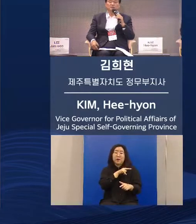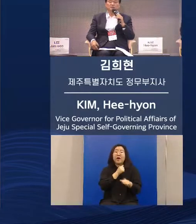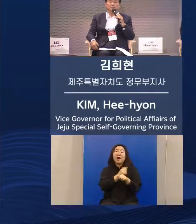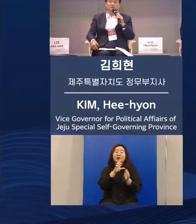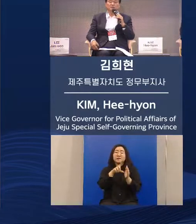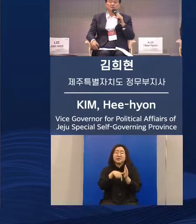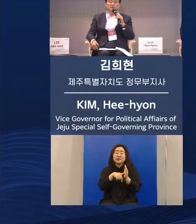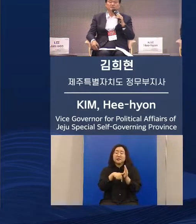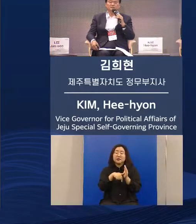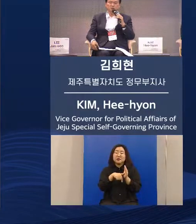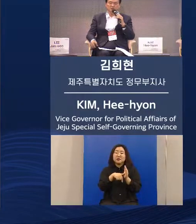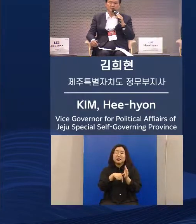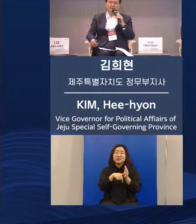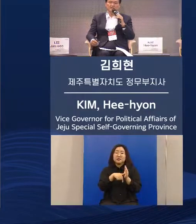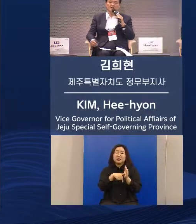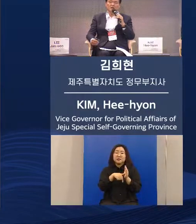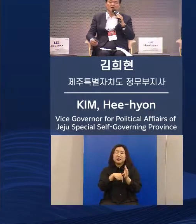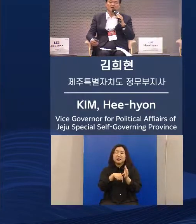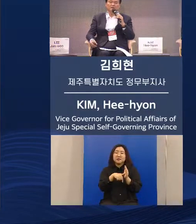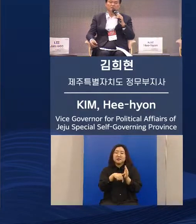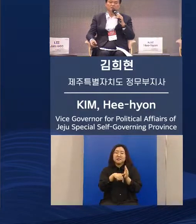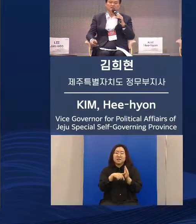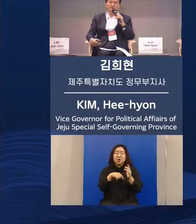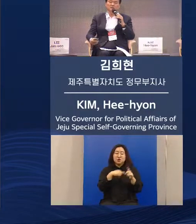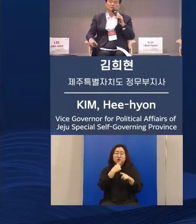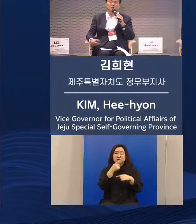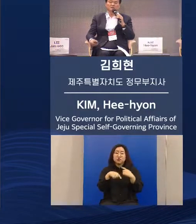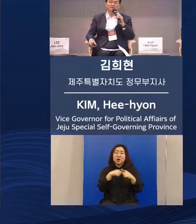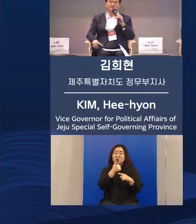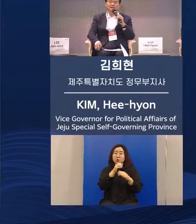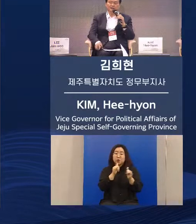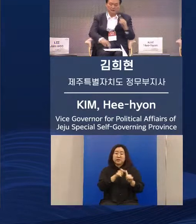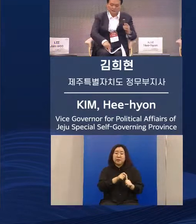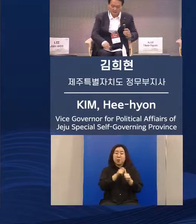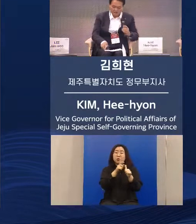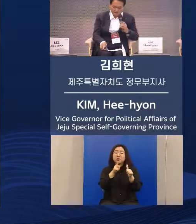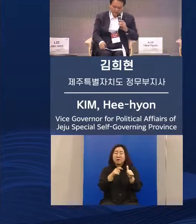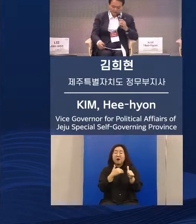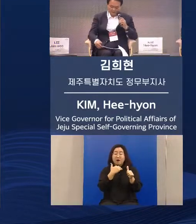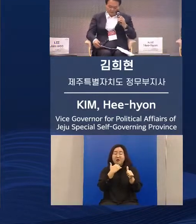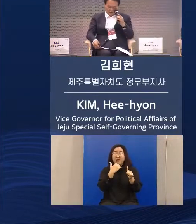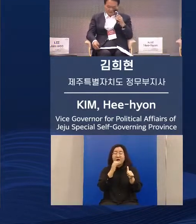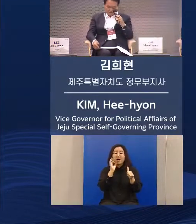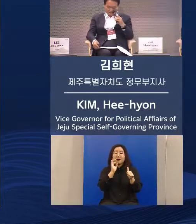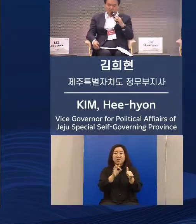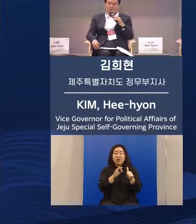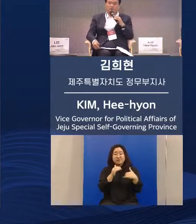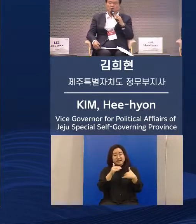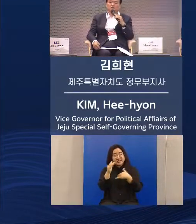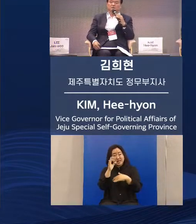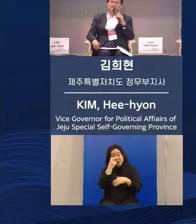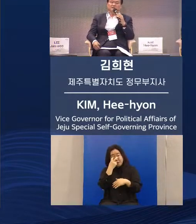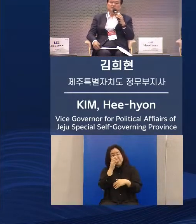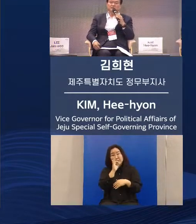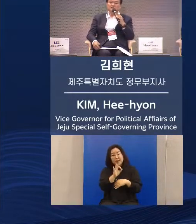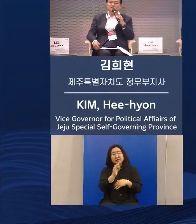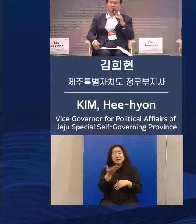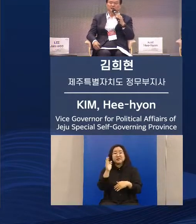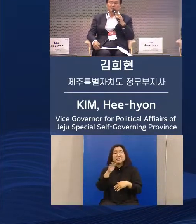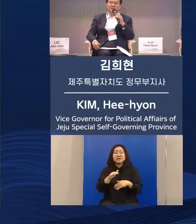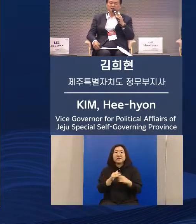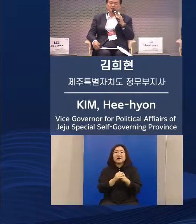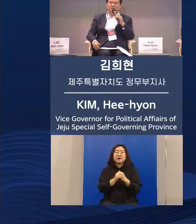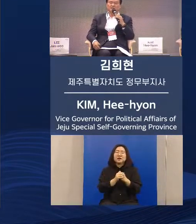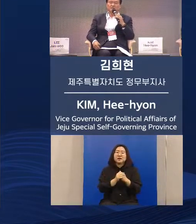When I was serving for the provincial council, I was involved in hiring sign